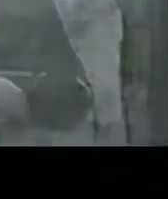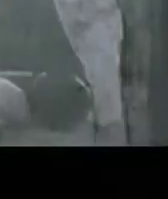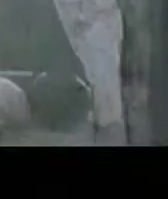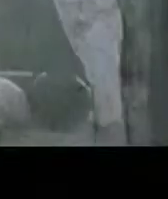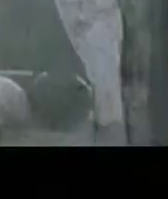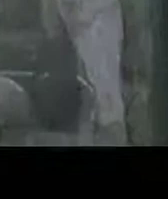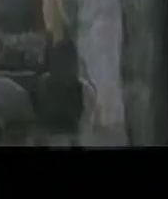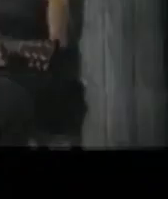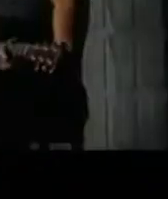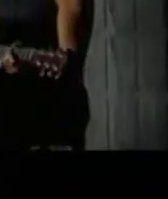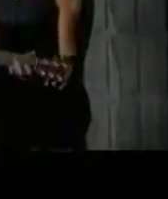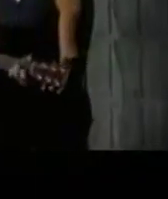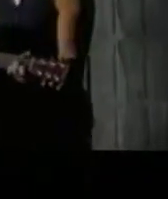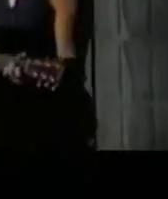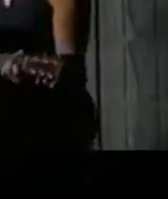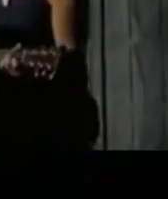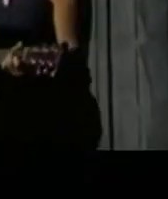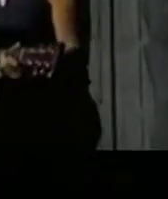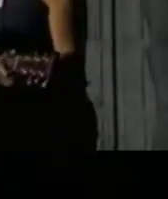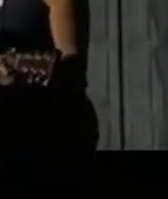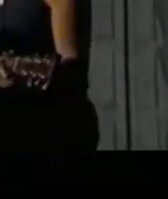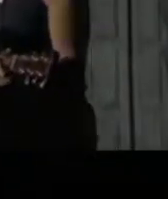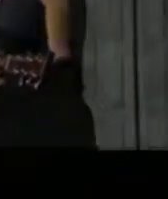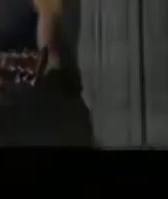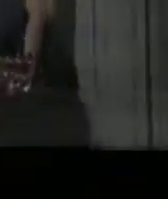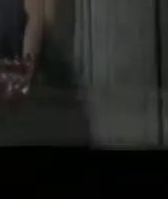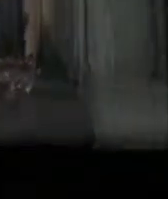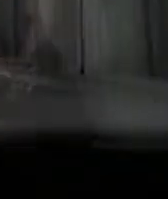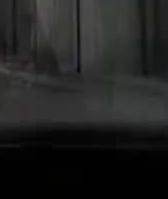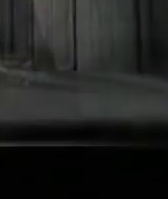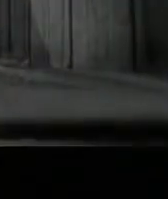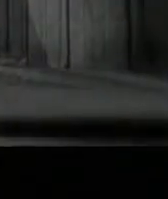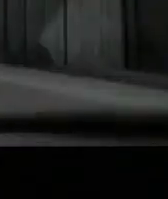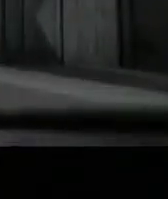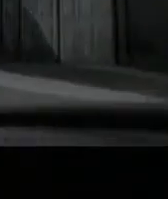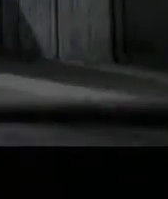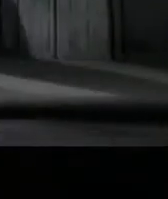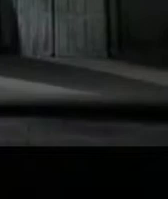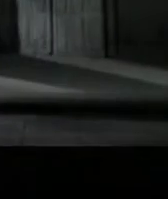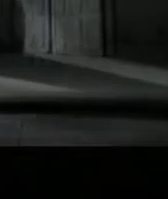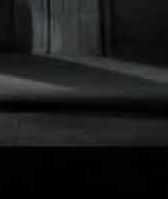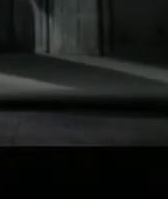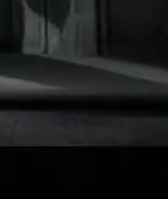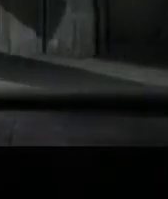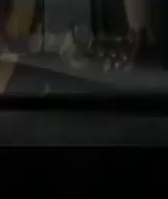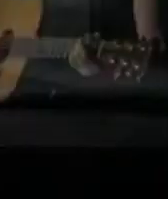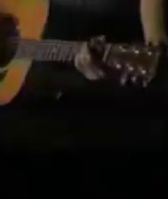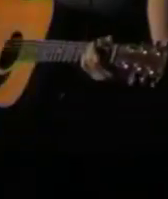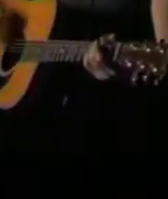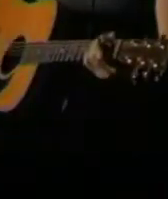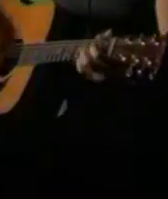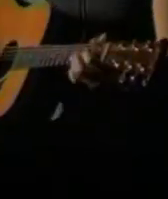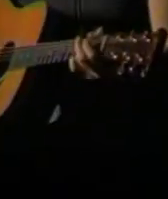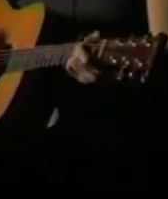away. Oh, it's only you that remains with me, clear as the